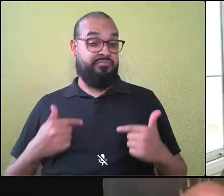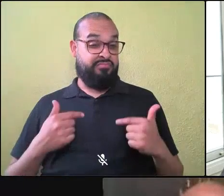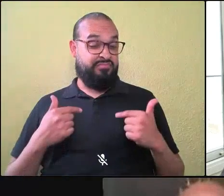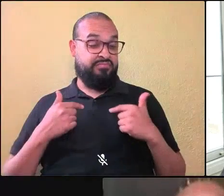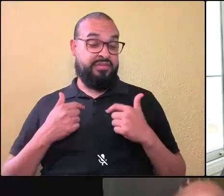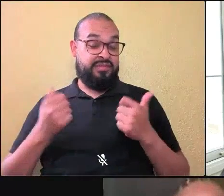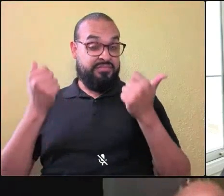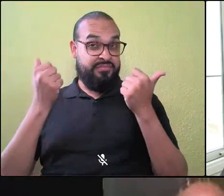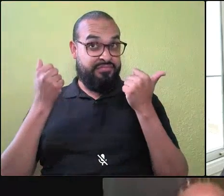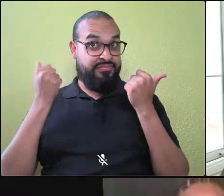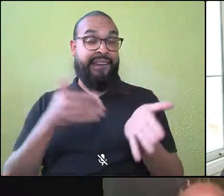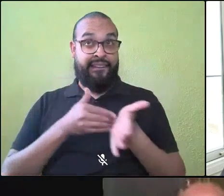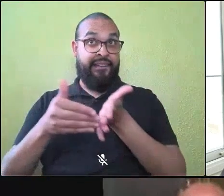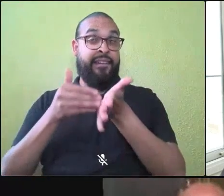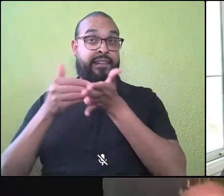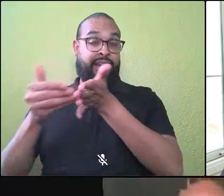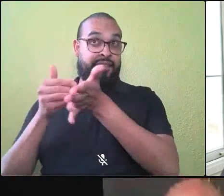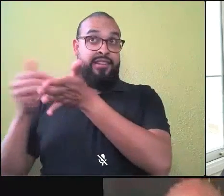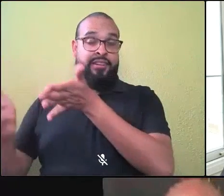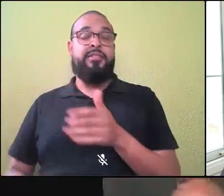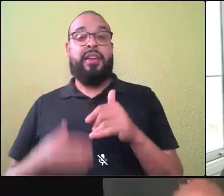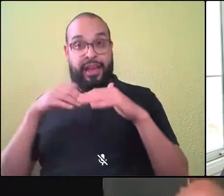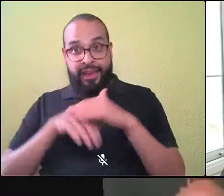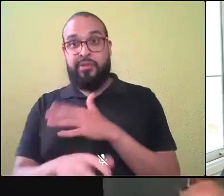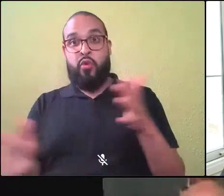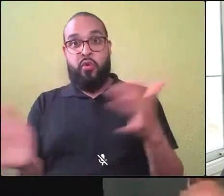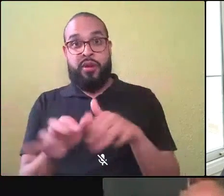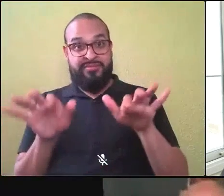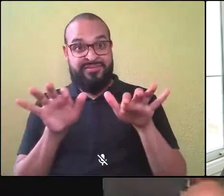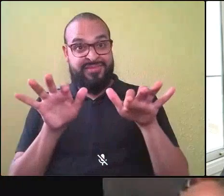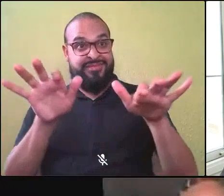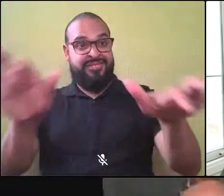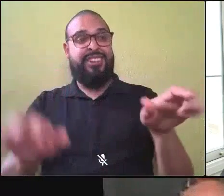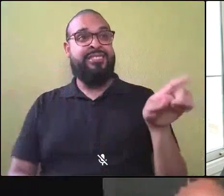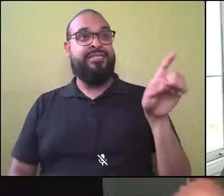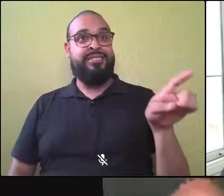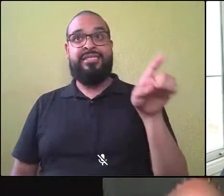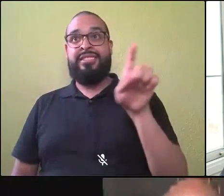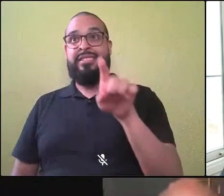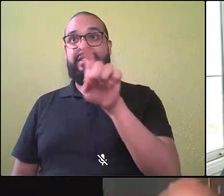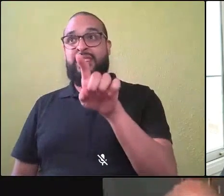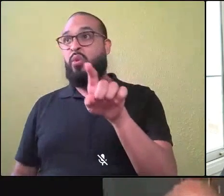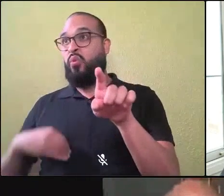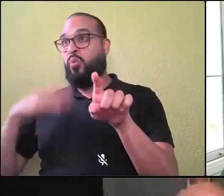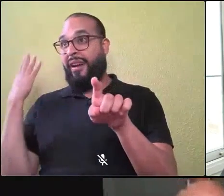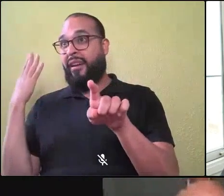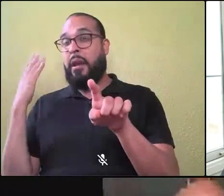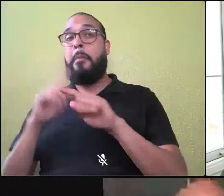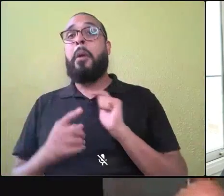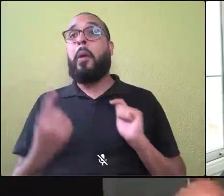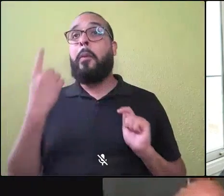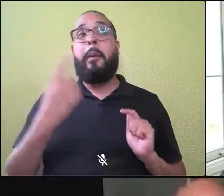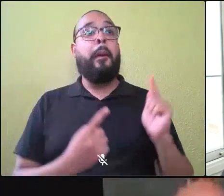but like the other specks of color I saw in the room were part of the brothers' wingtip, right? And the more exclusive or